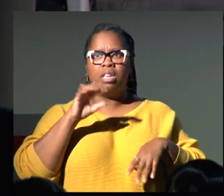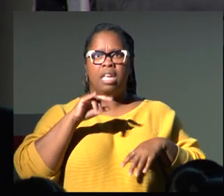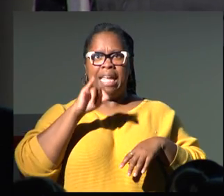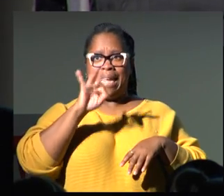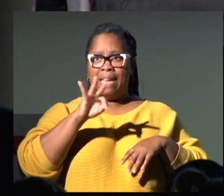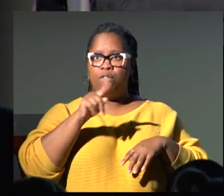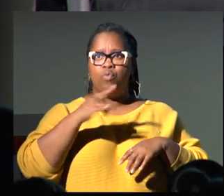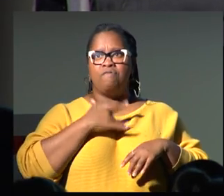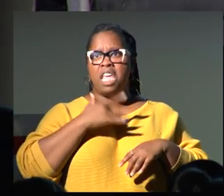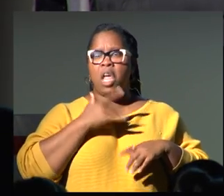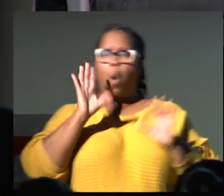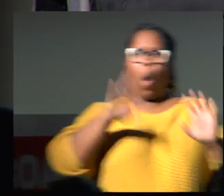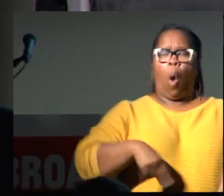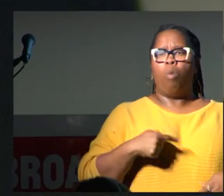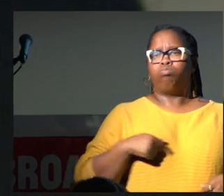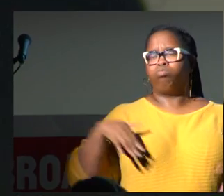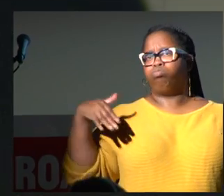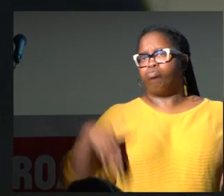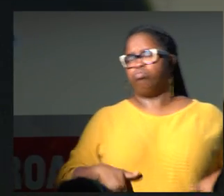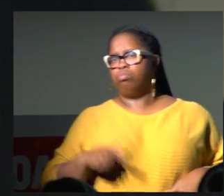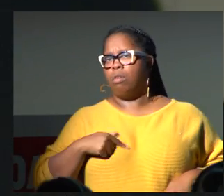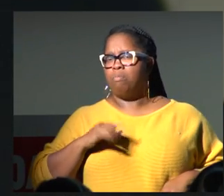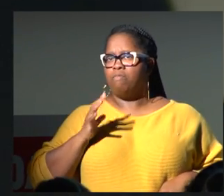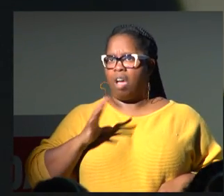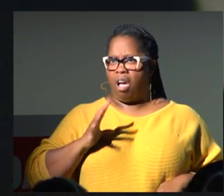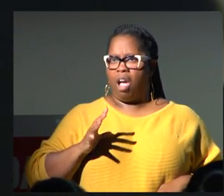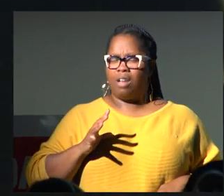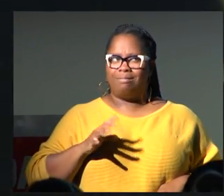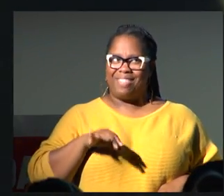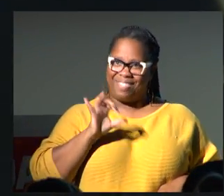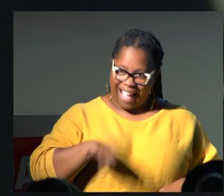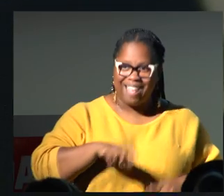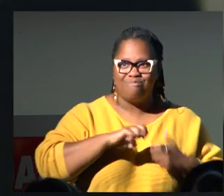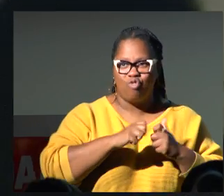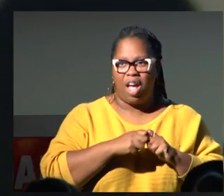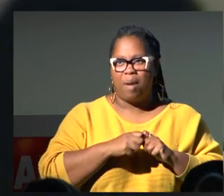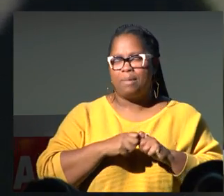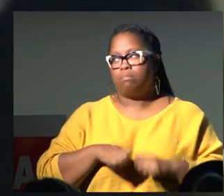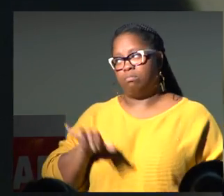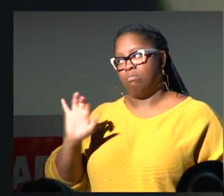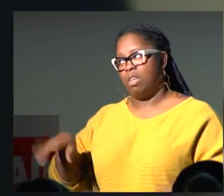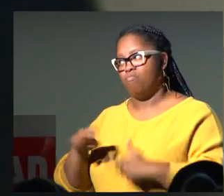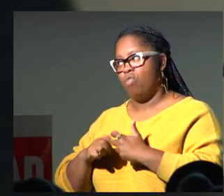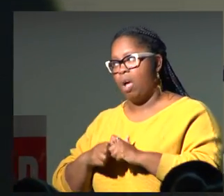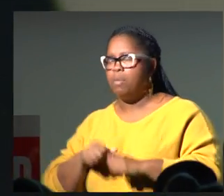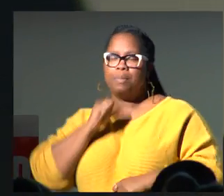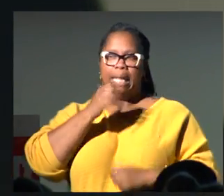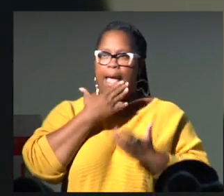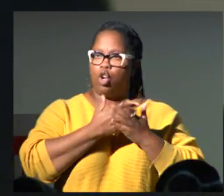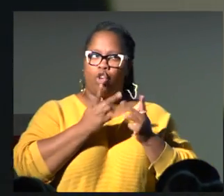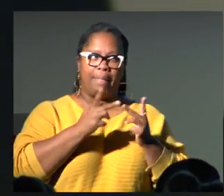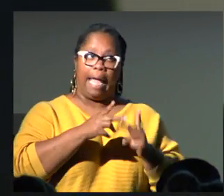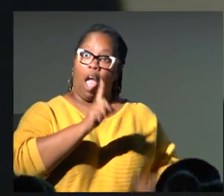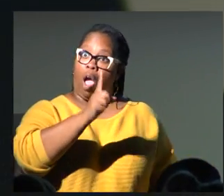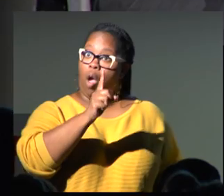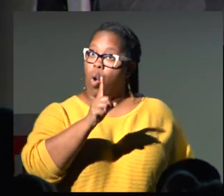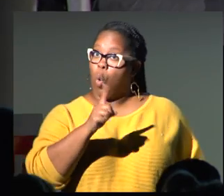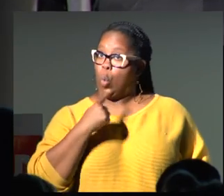if you get to the place where you're like, oh, I've got this, it's a problem. There's a problem. Mm-mm-mm, that's not a good place for any artist to